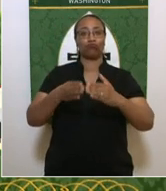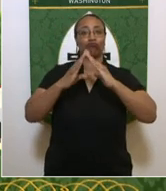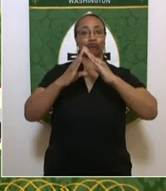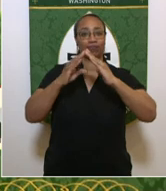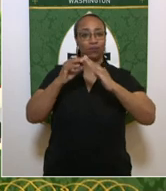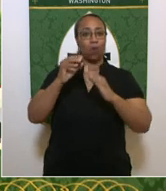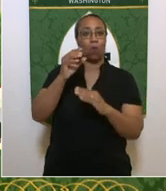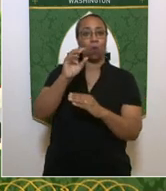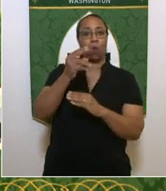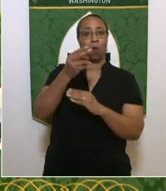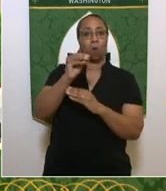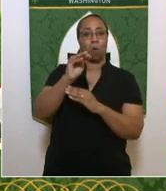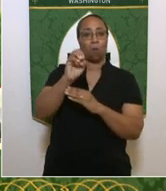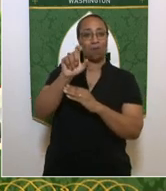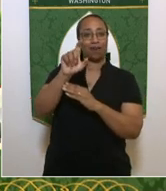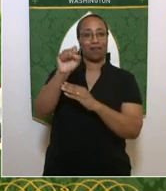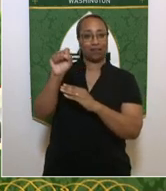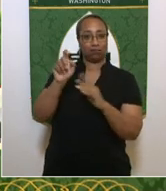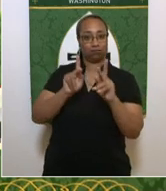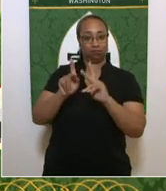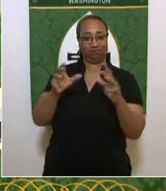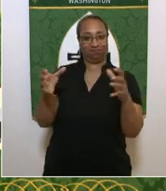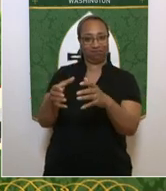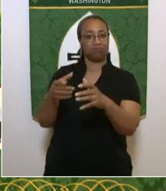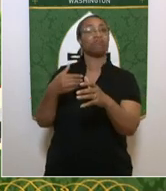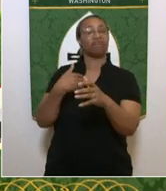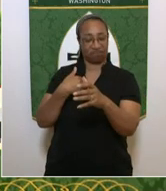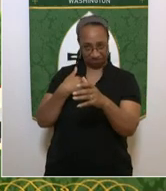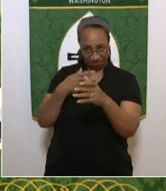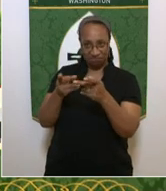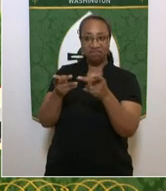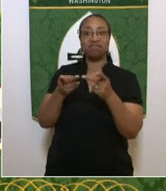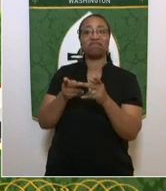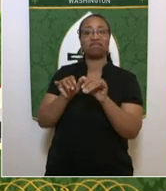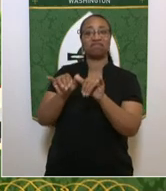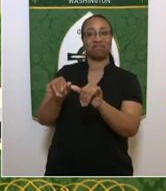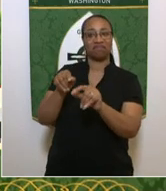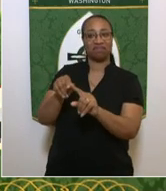It was dangerous in some ways and